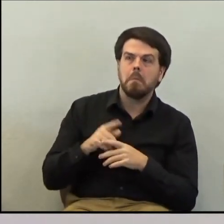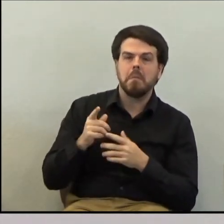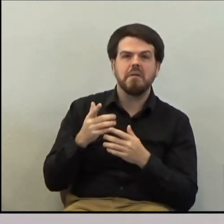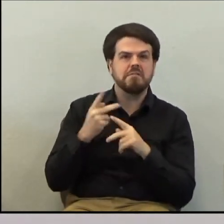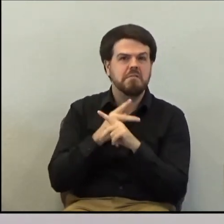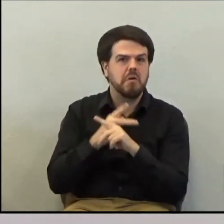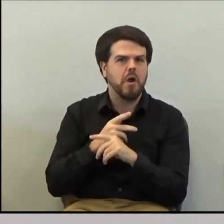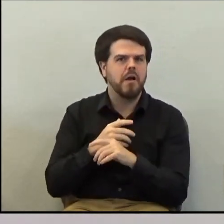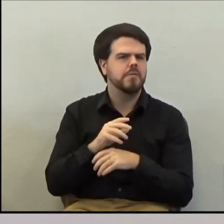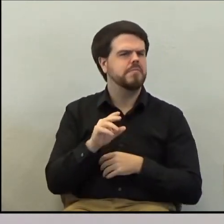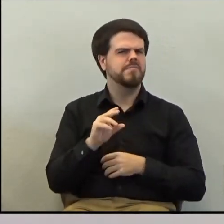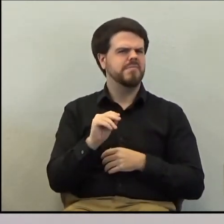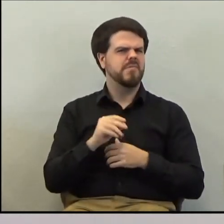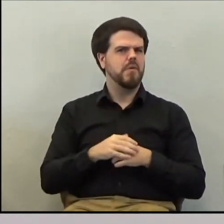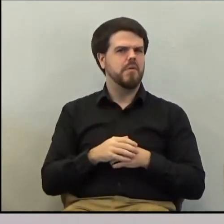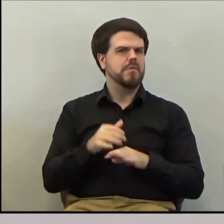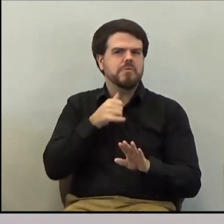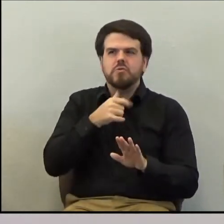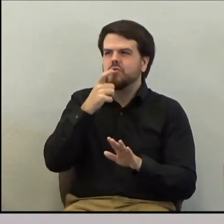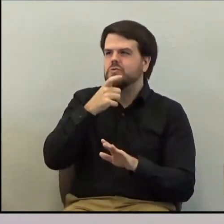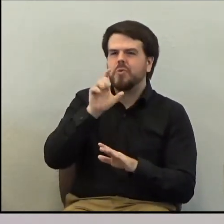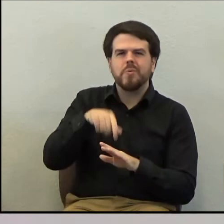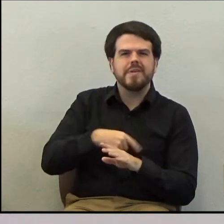guess about what God is.